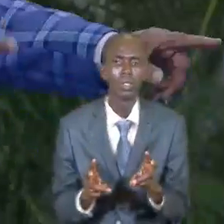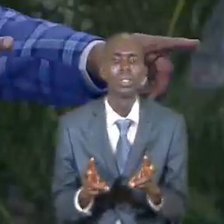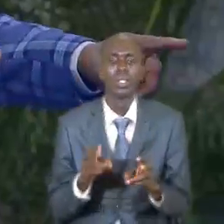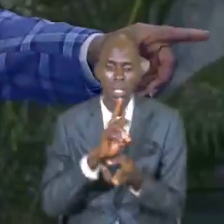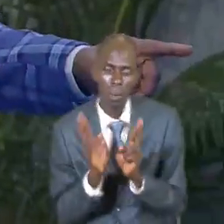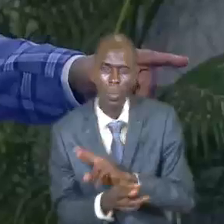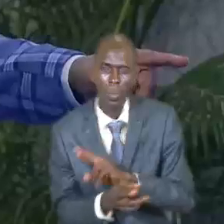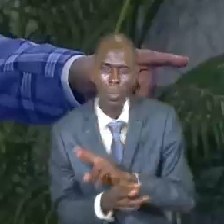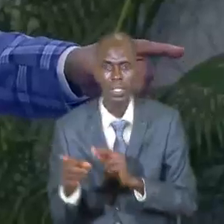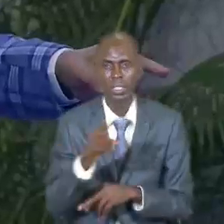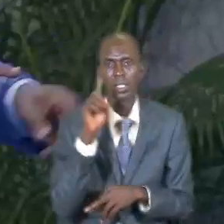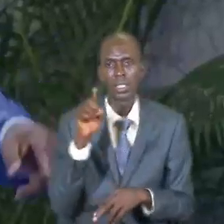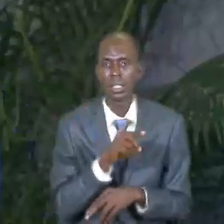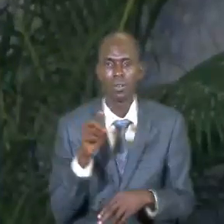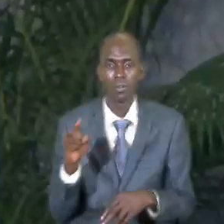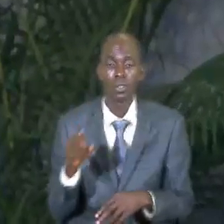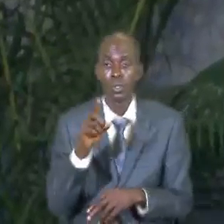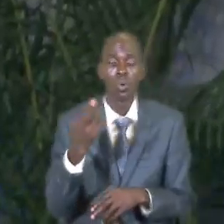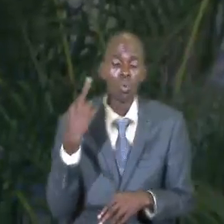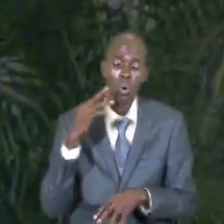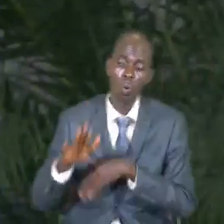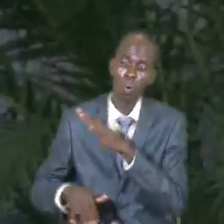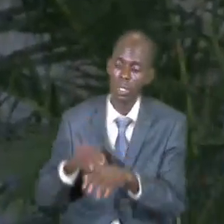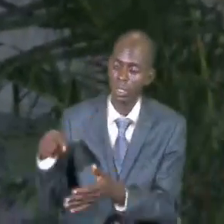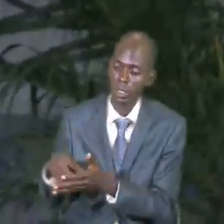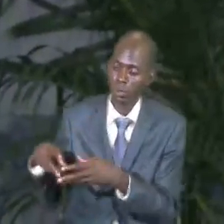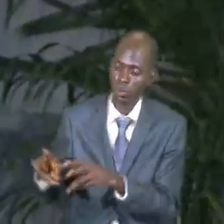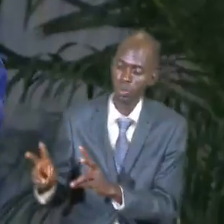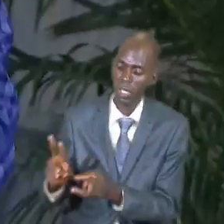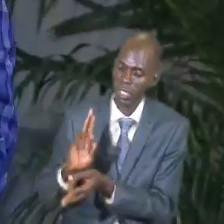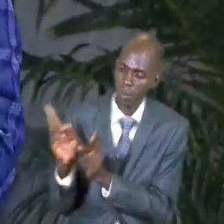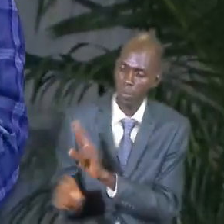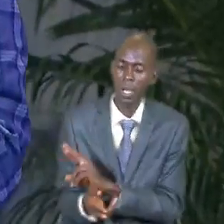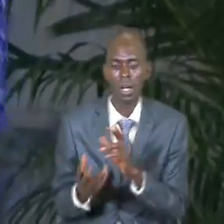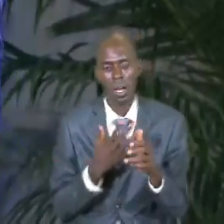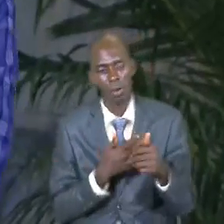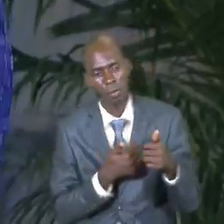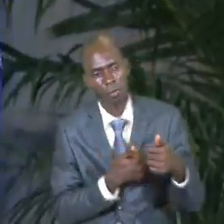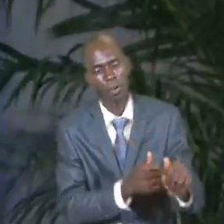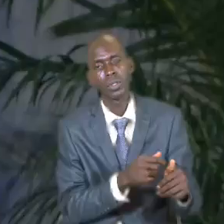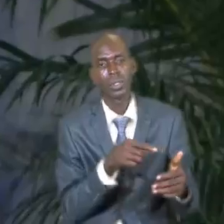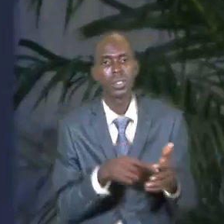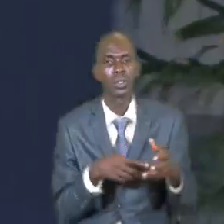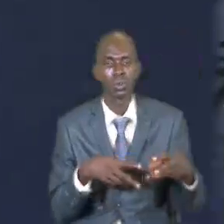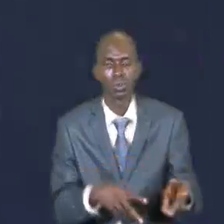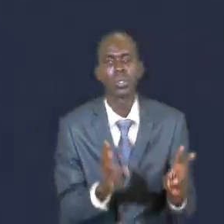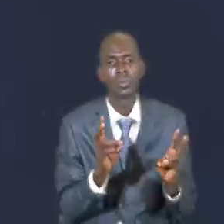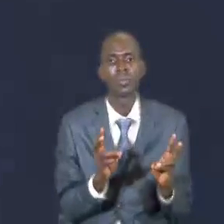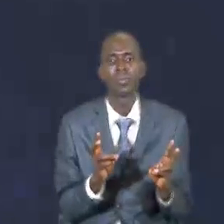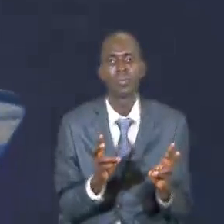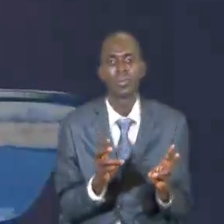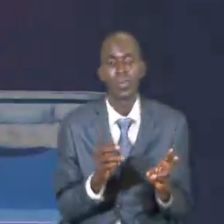are walking this way, change your mind, repent, you turn around 180 degrees. You know, some people, they say you